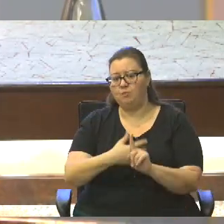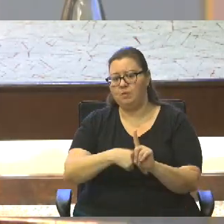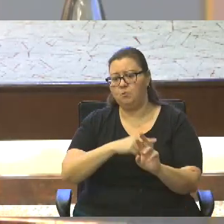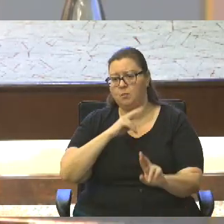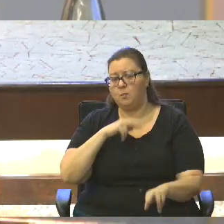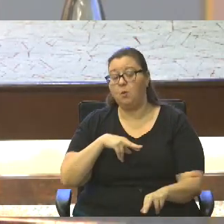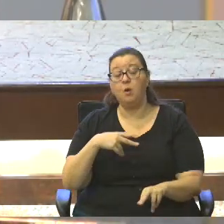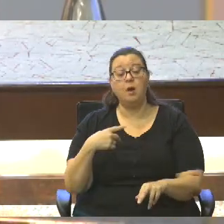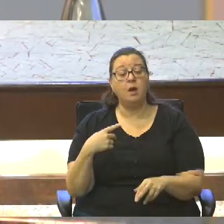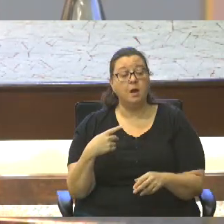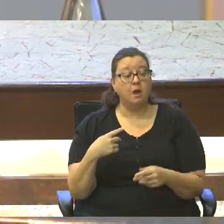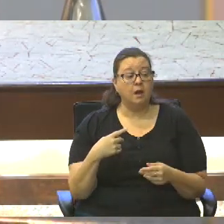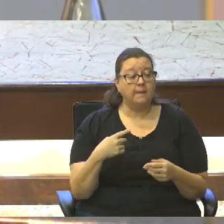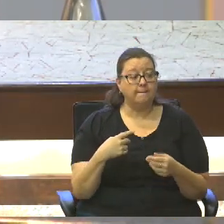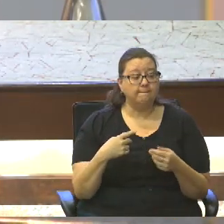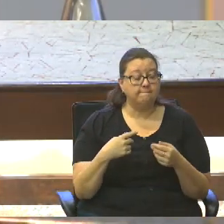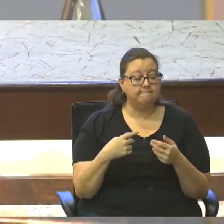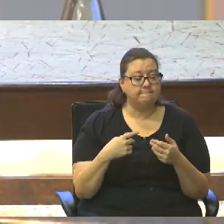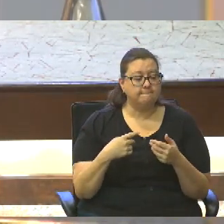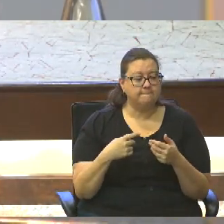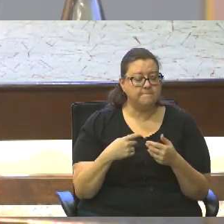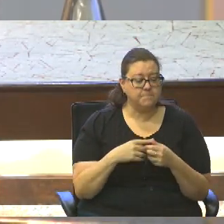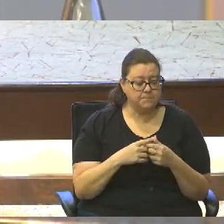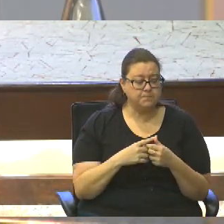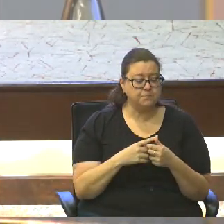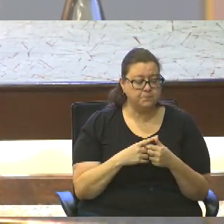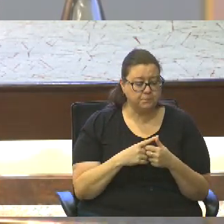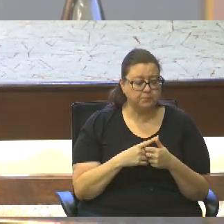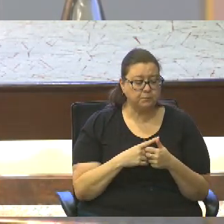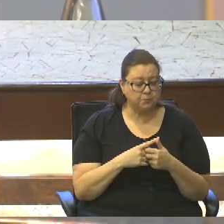have evolved and gone through the